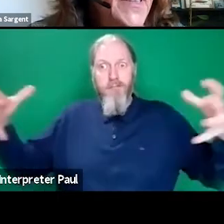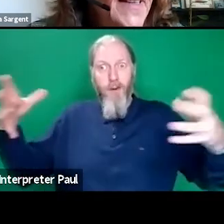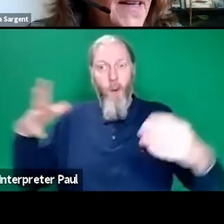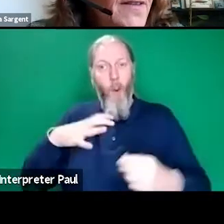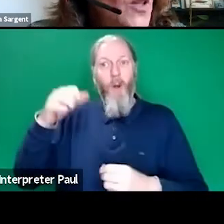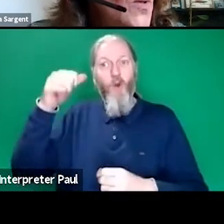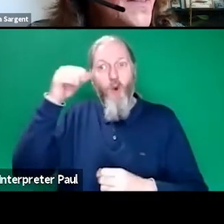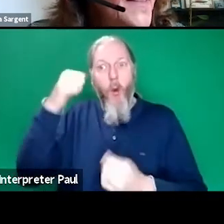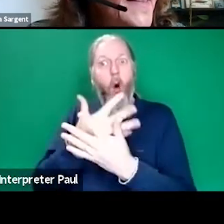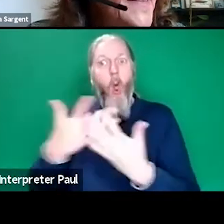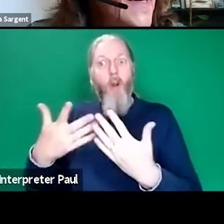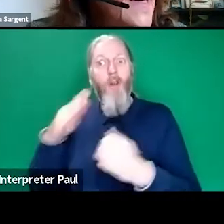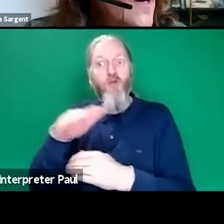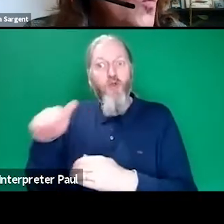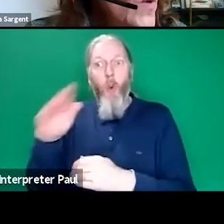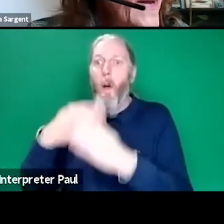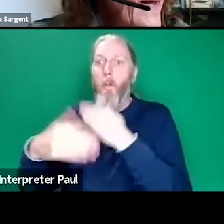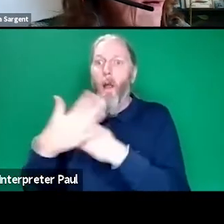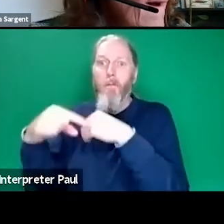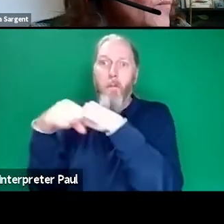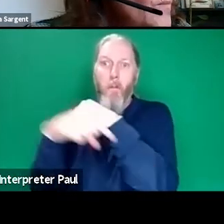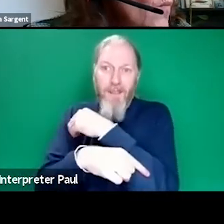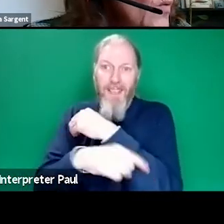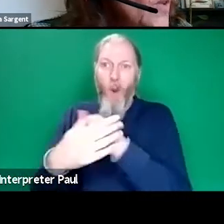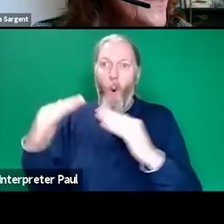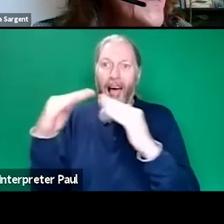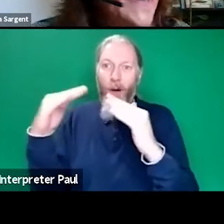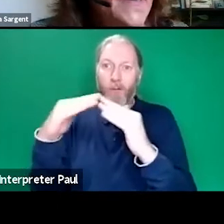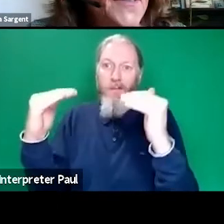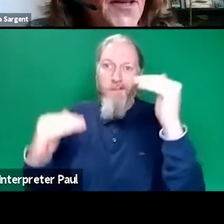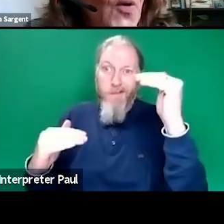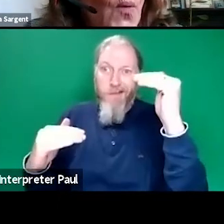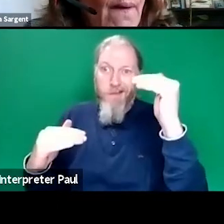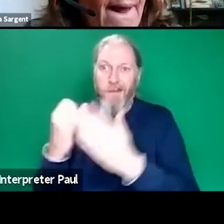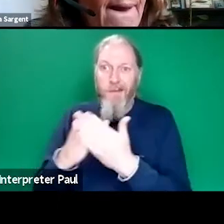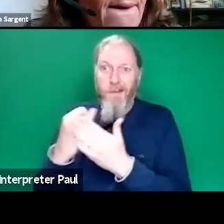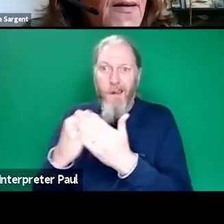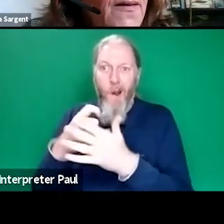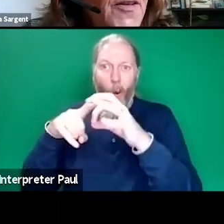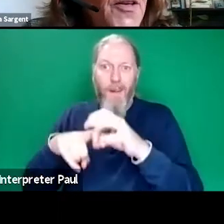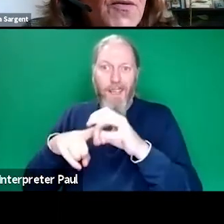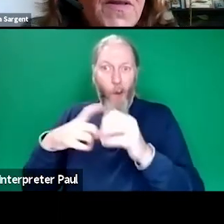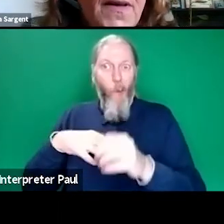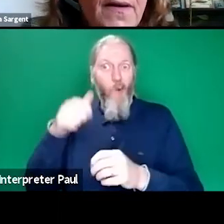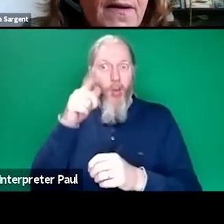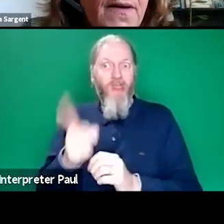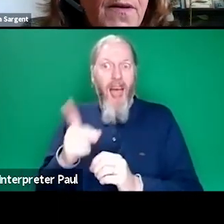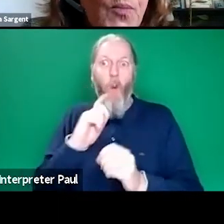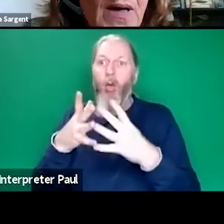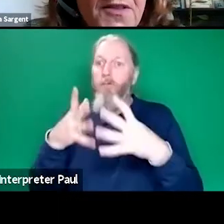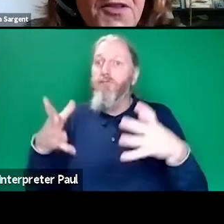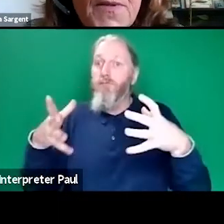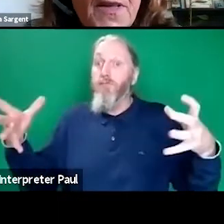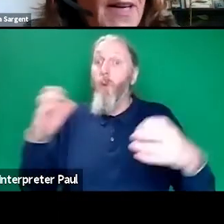in poverty and health inequalities. We wanted to use